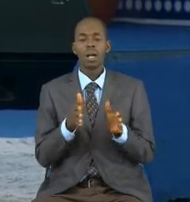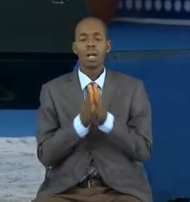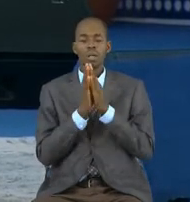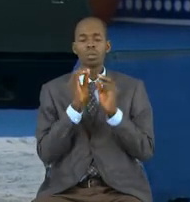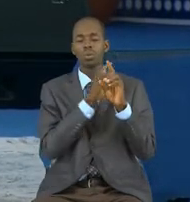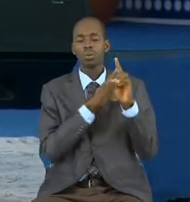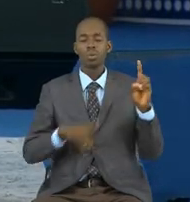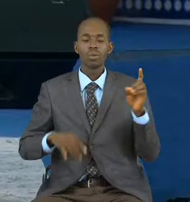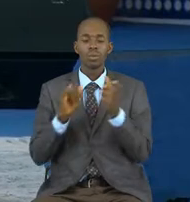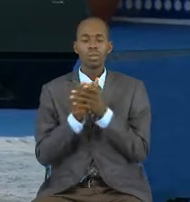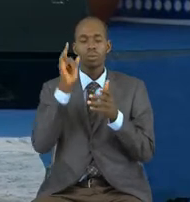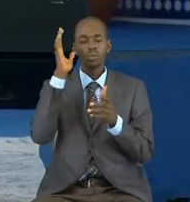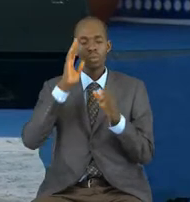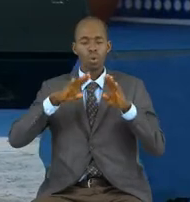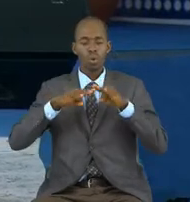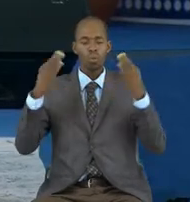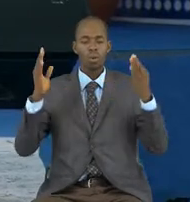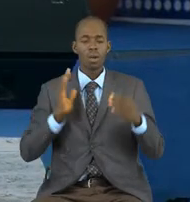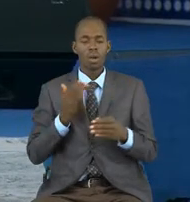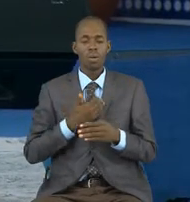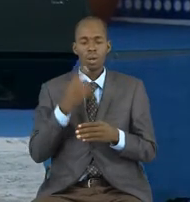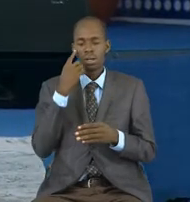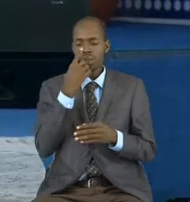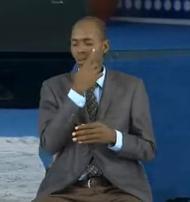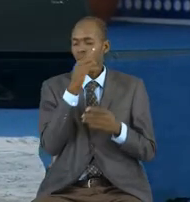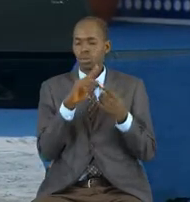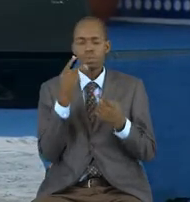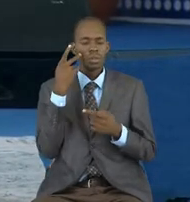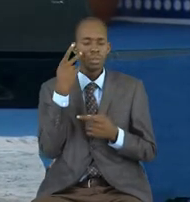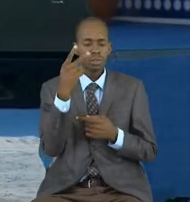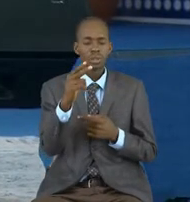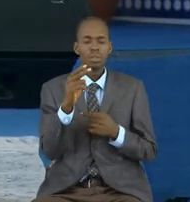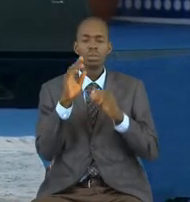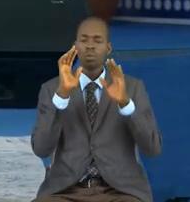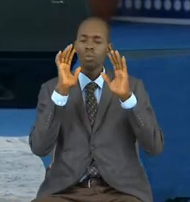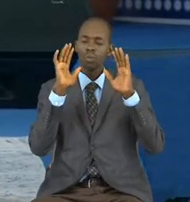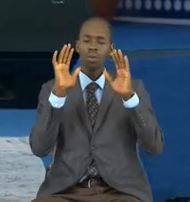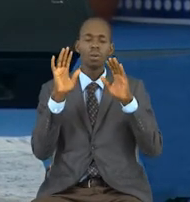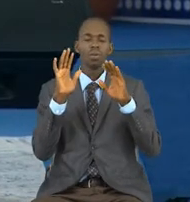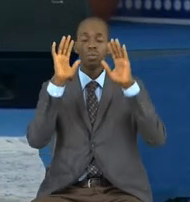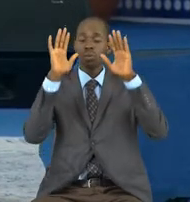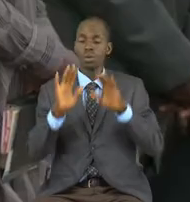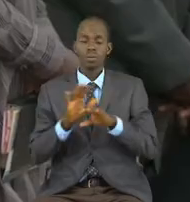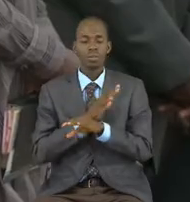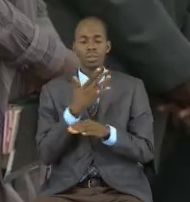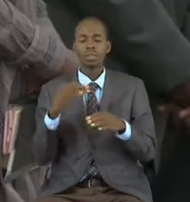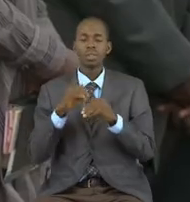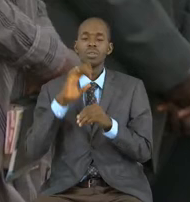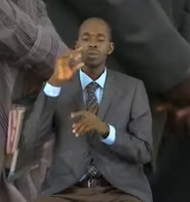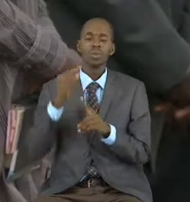behold wondrous things, wonderful things in your word, in Jesus'